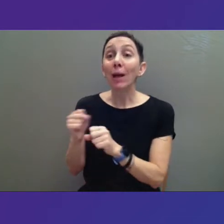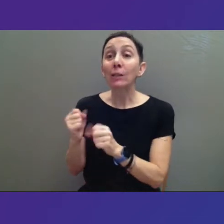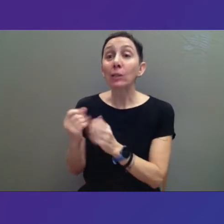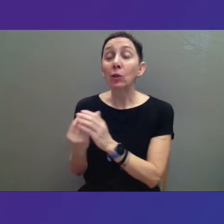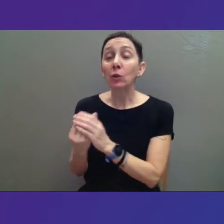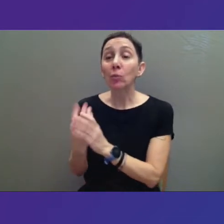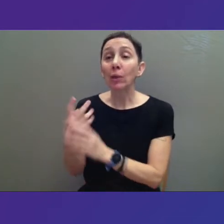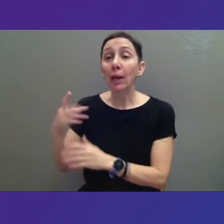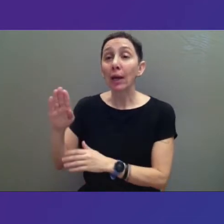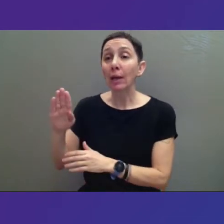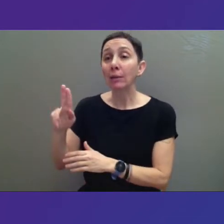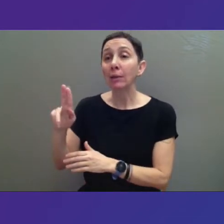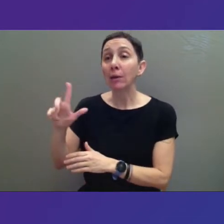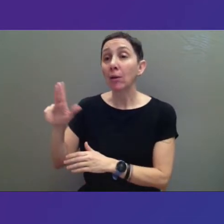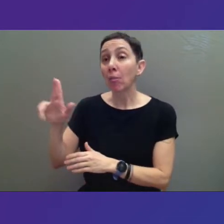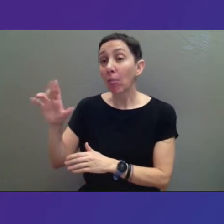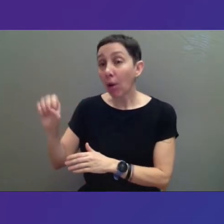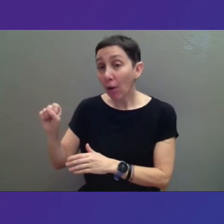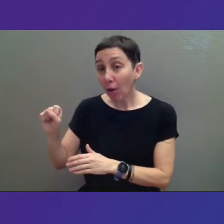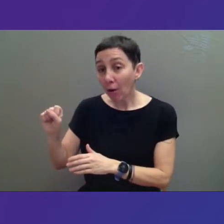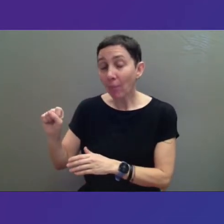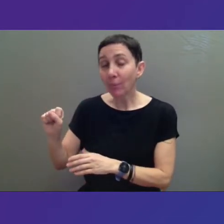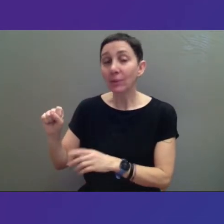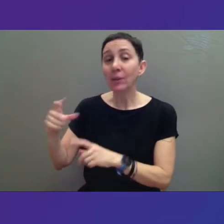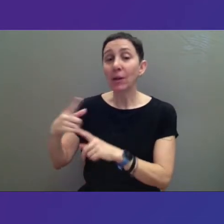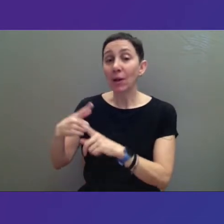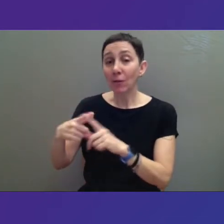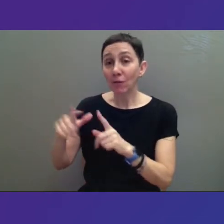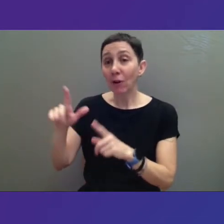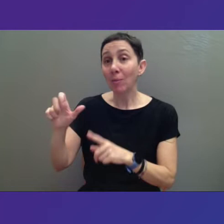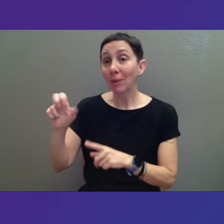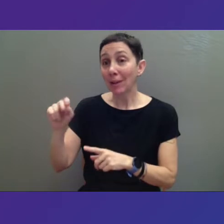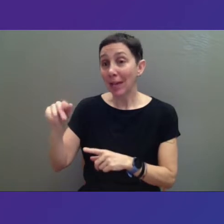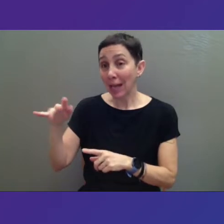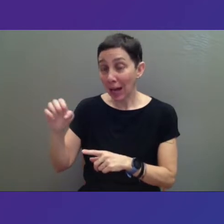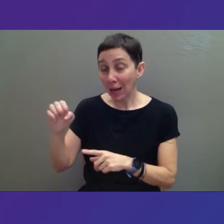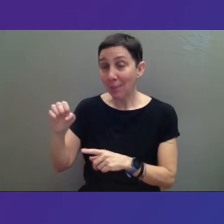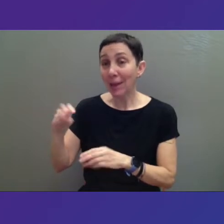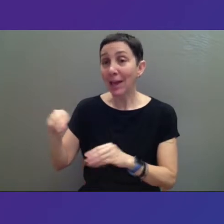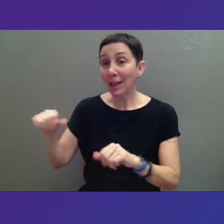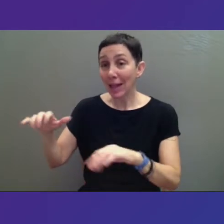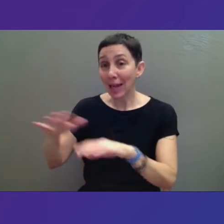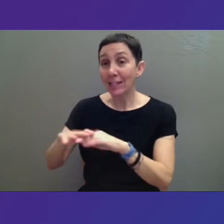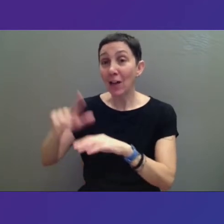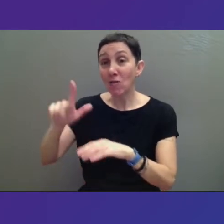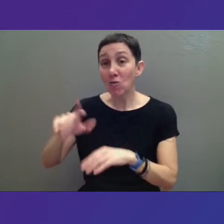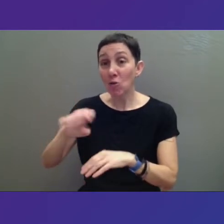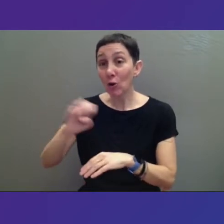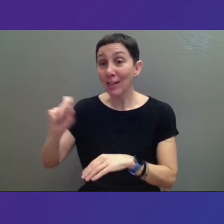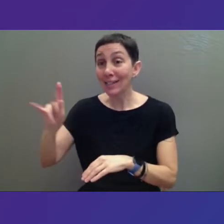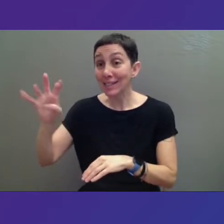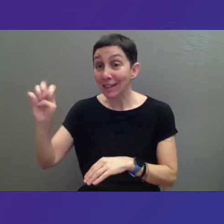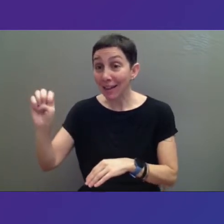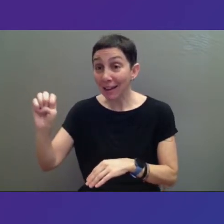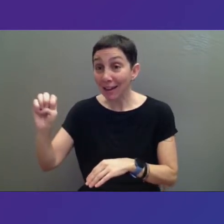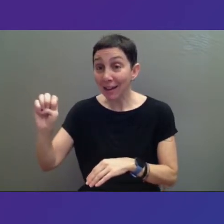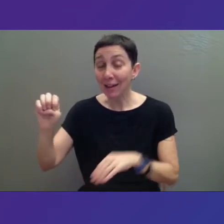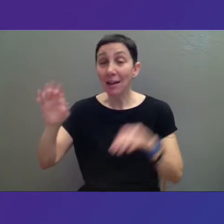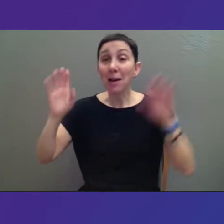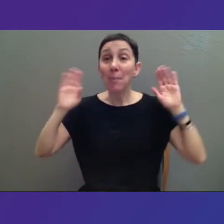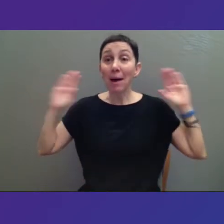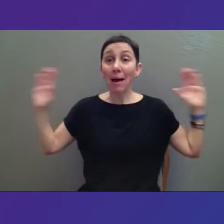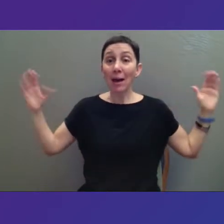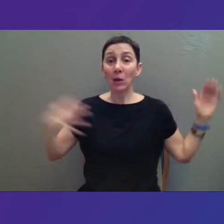on the Lenapehoking land, Aka East River Park in Lower East Side. Behind me is a white wall with a